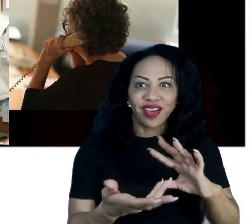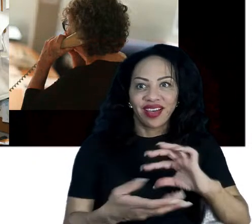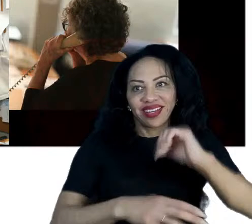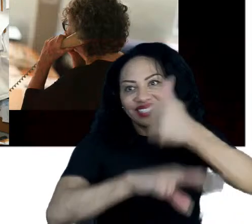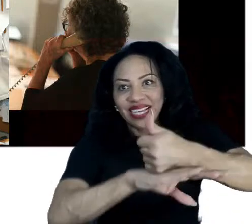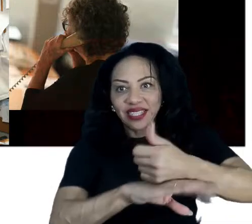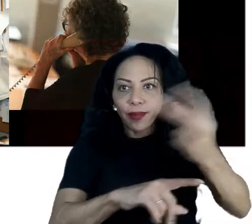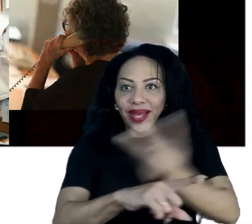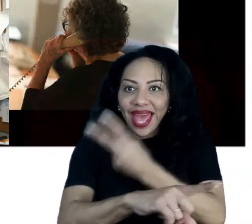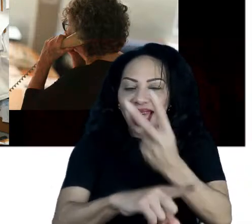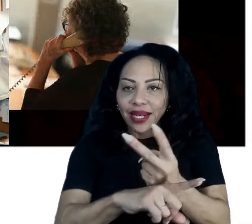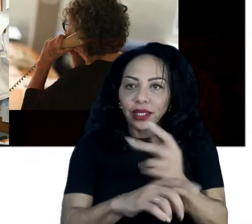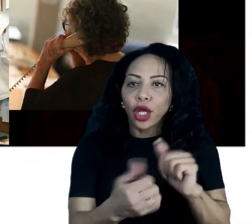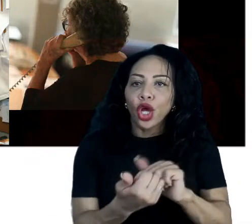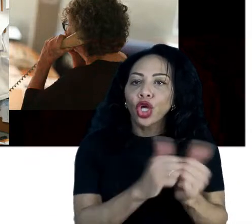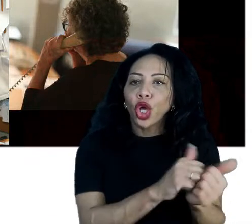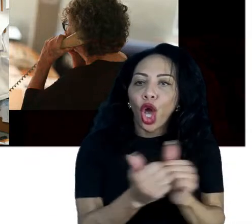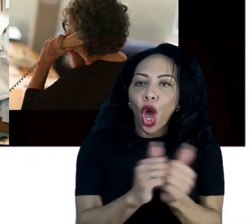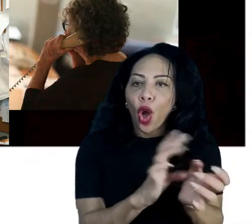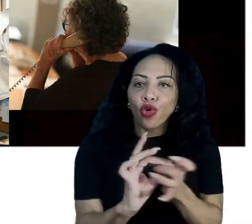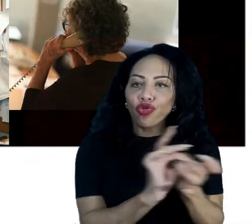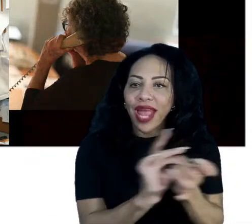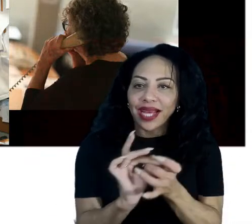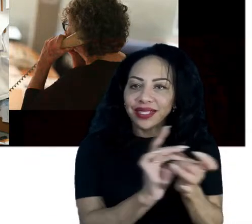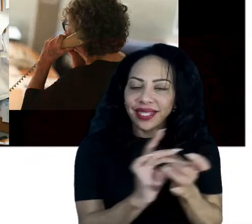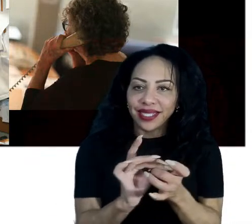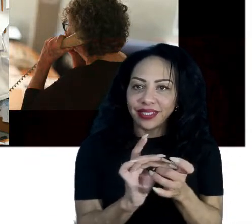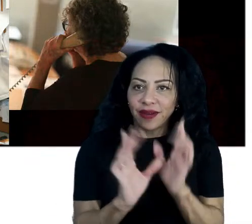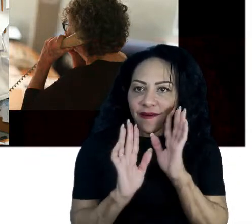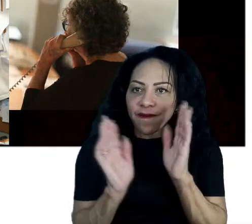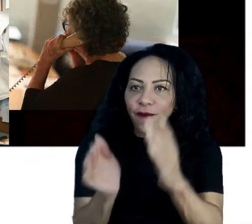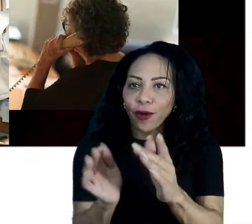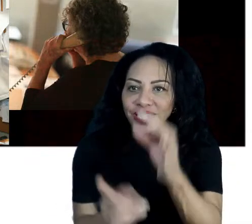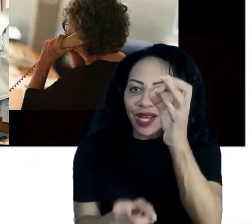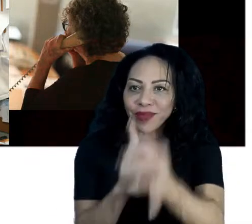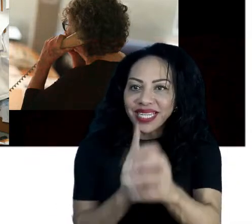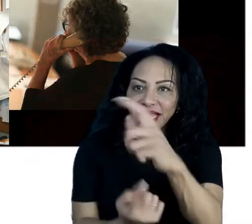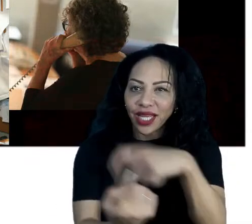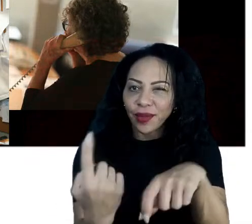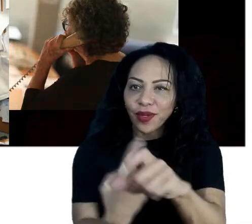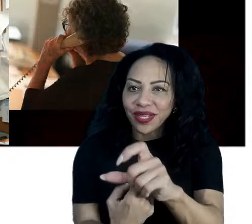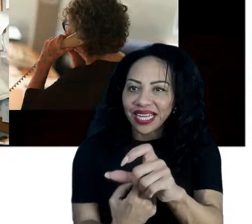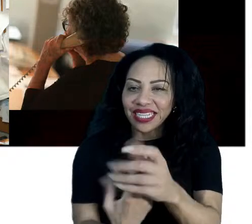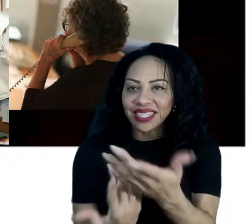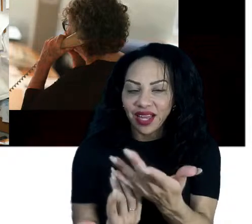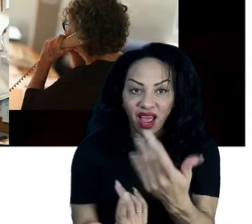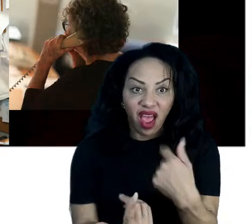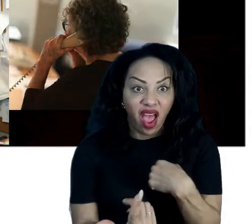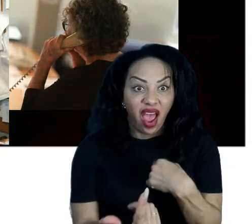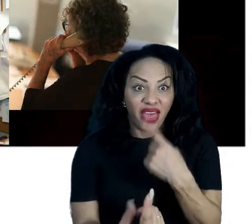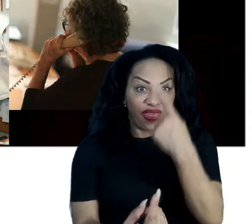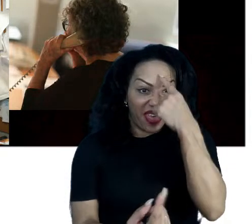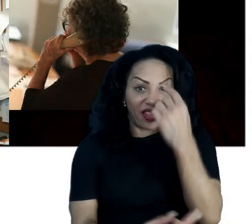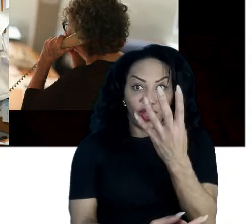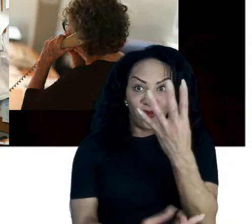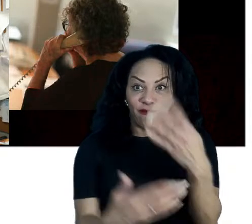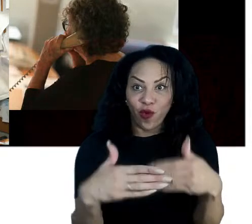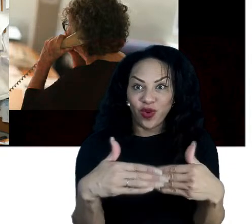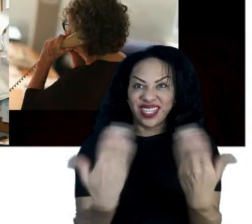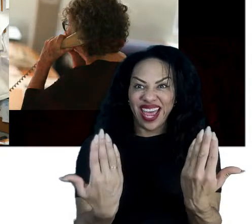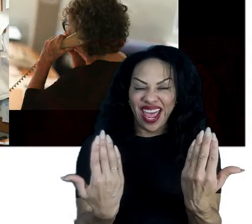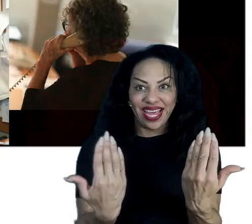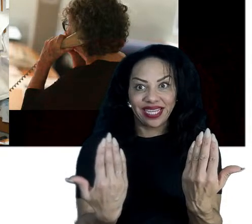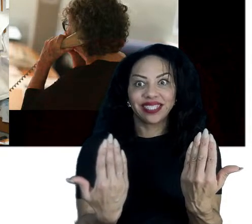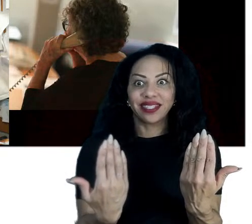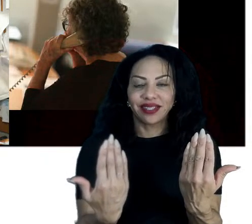community. And what we experienced in those 4 days was a drop in the ocean as to what could be